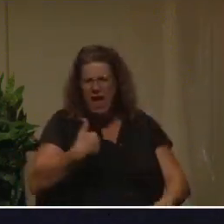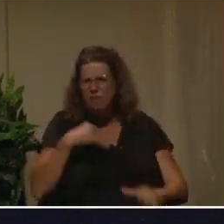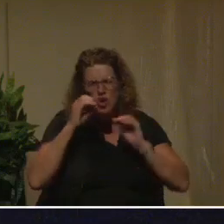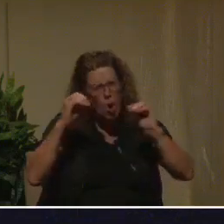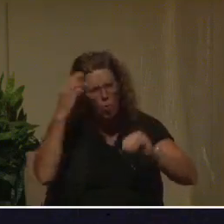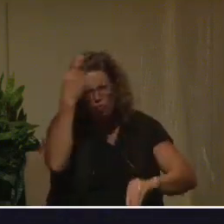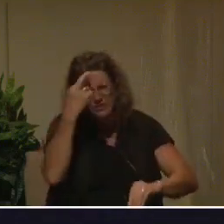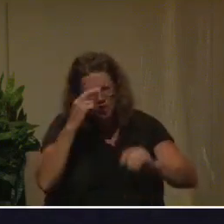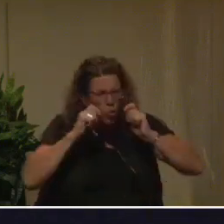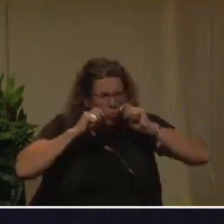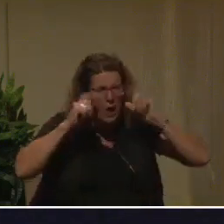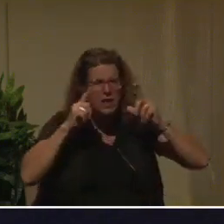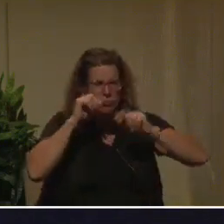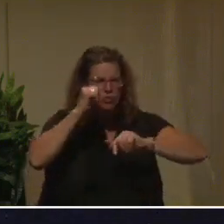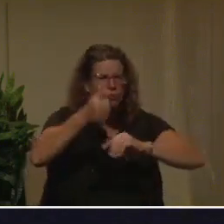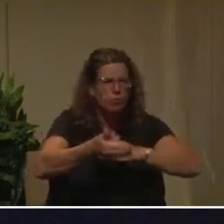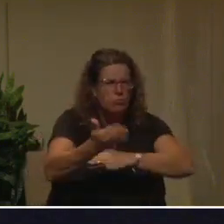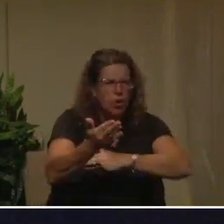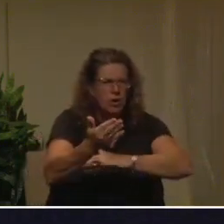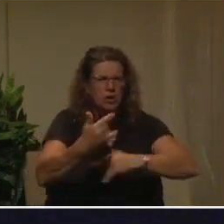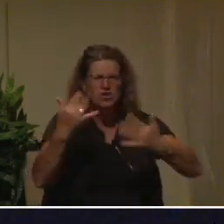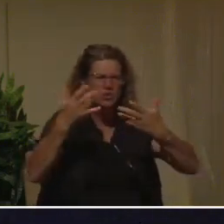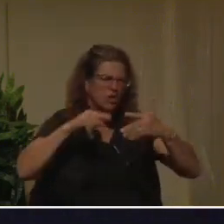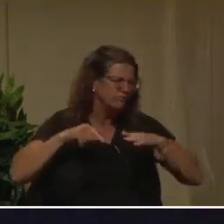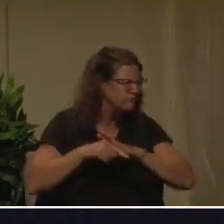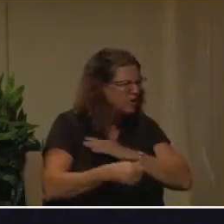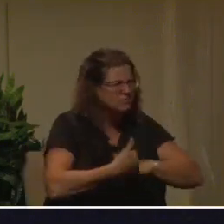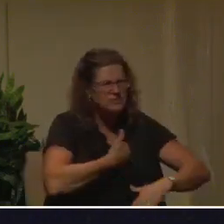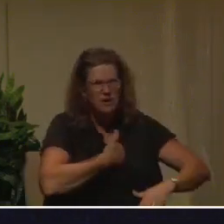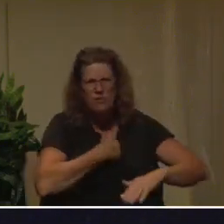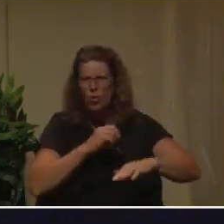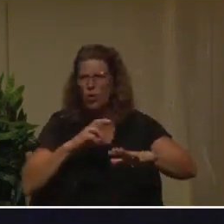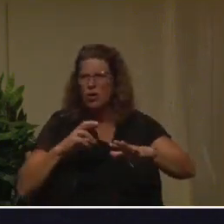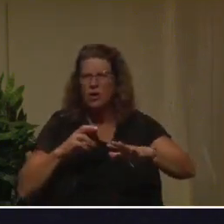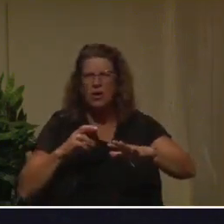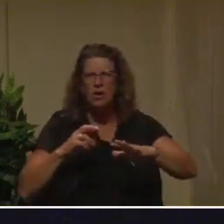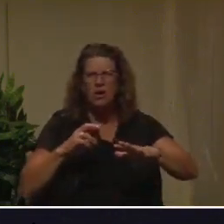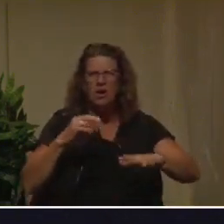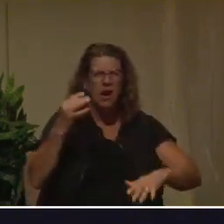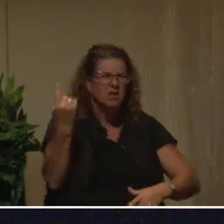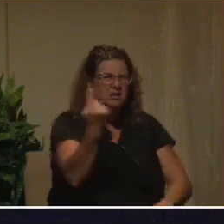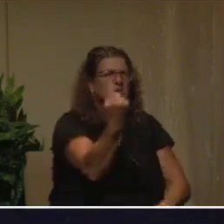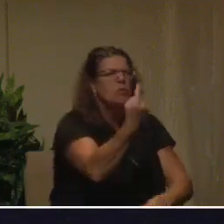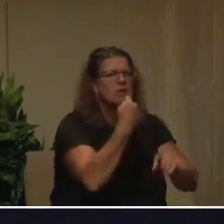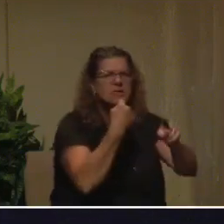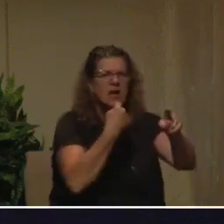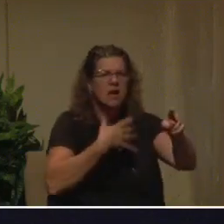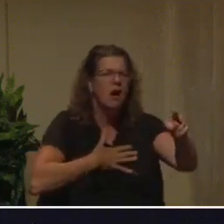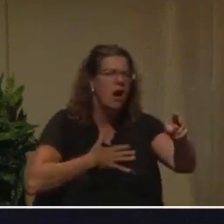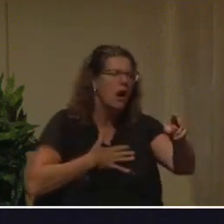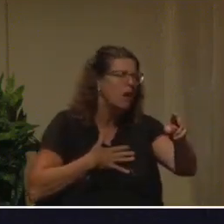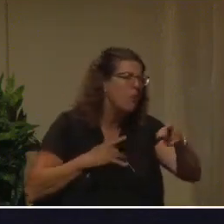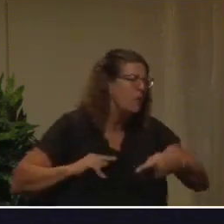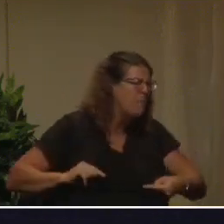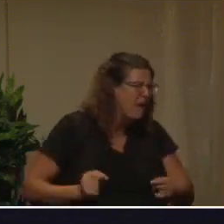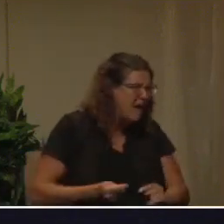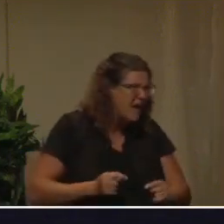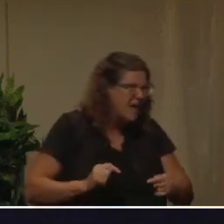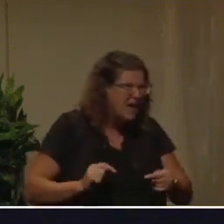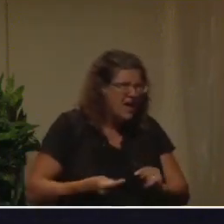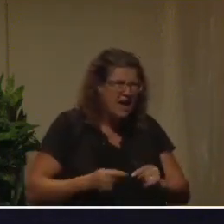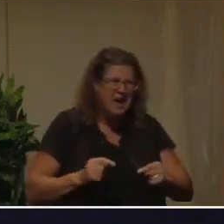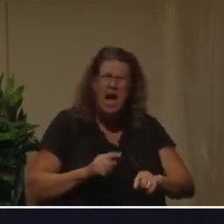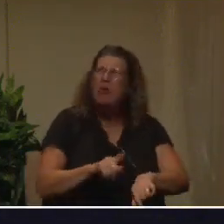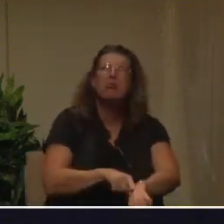and who's thinking of ending it all. Or there may be someone who has just been saying, God, how long will this physical pain